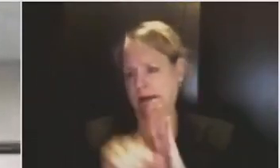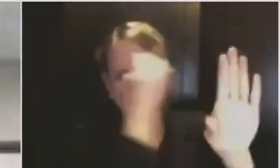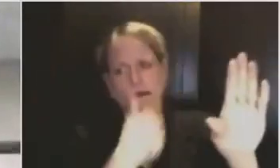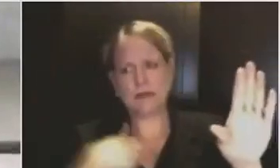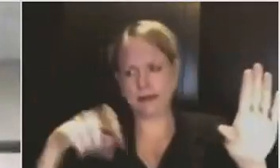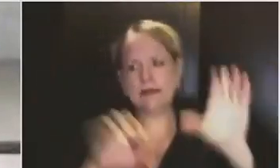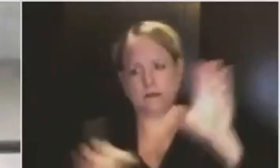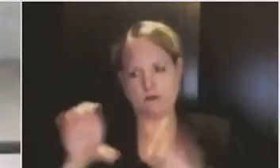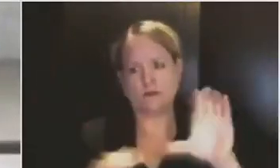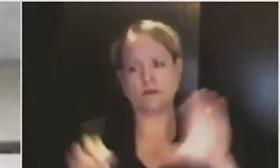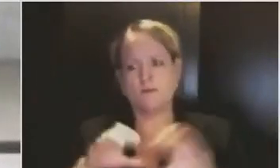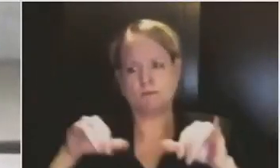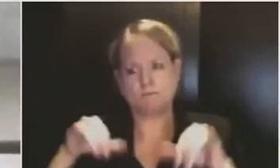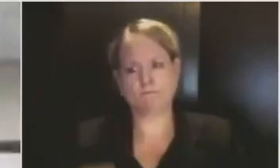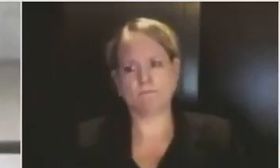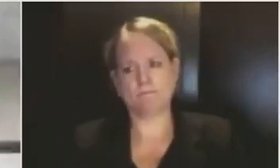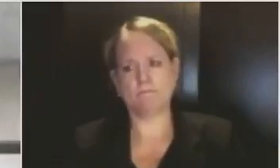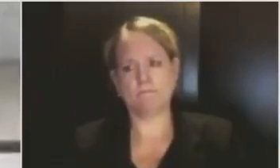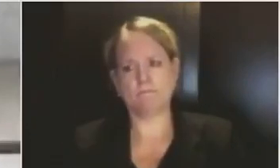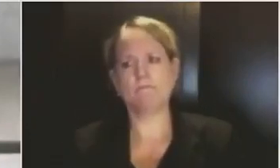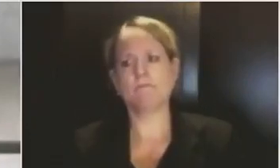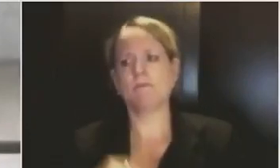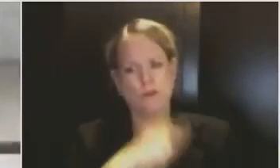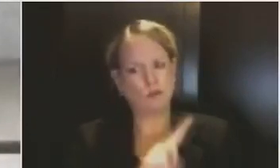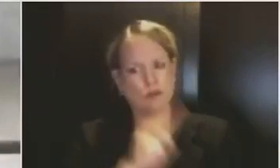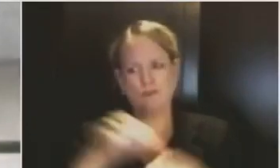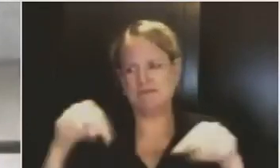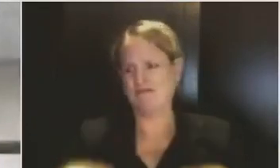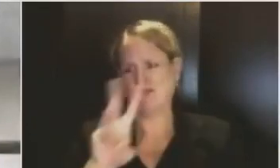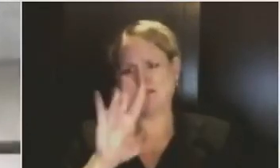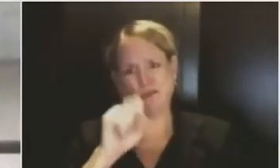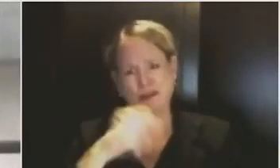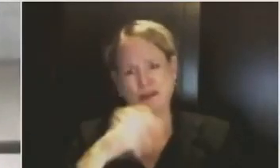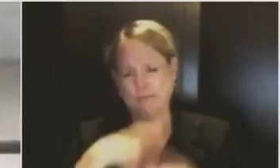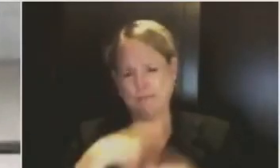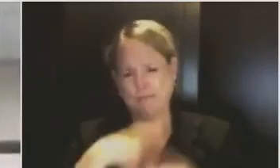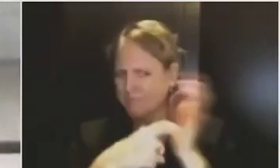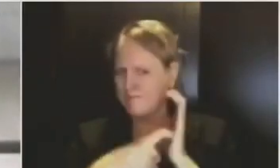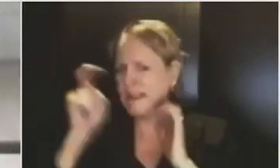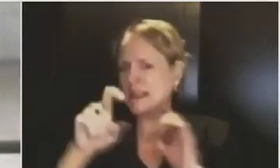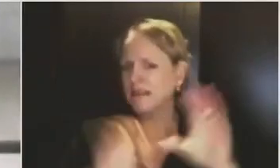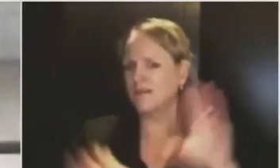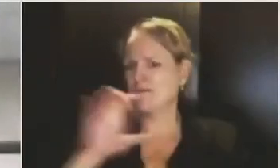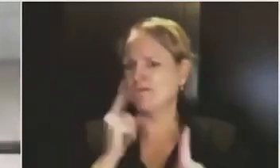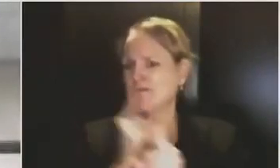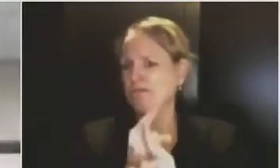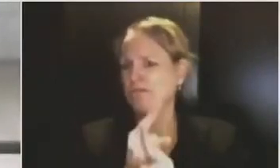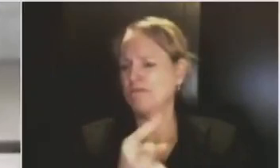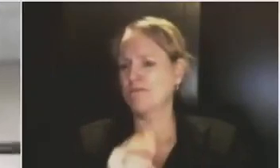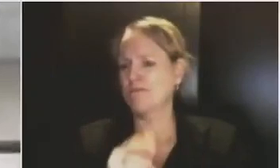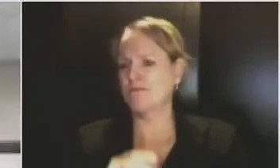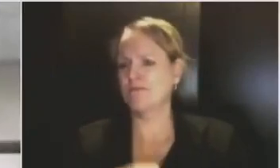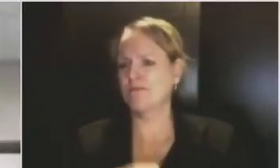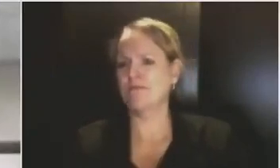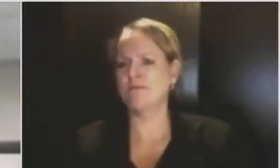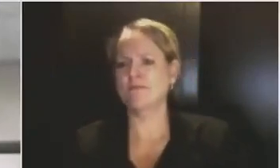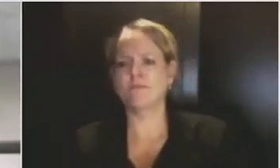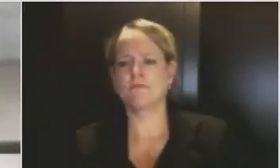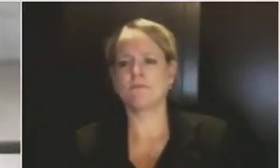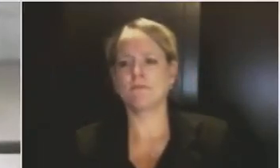very closely with Wisconsin labs and Wisconsin manufacturers to find homegrown solutions. So a number of our